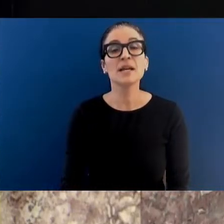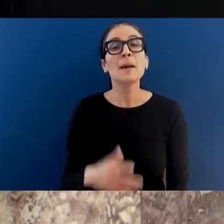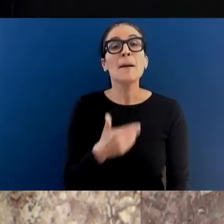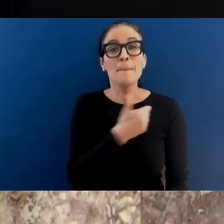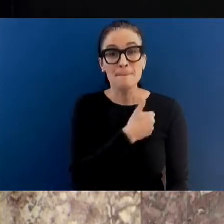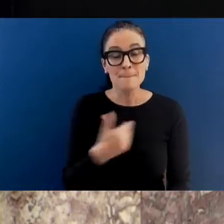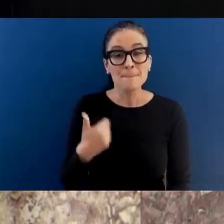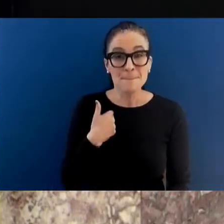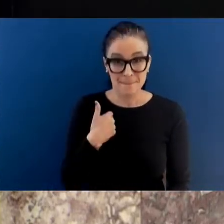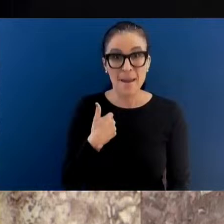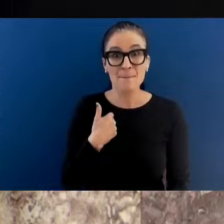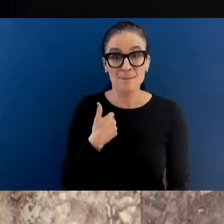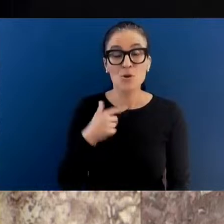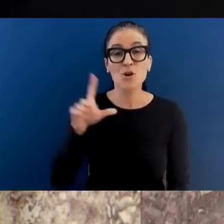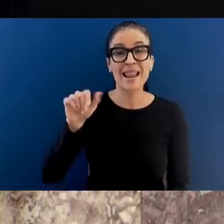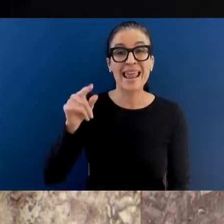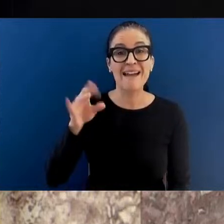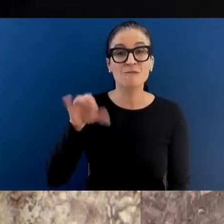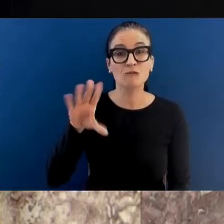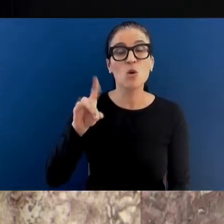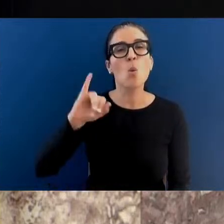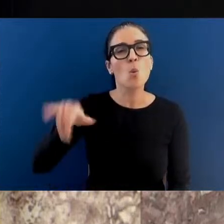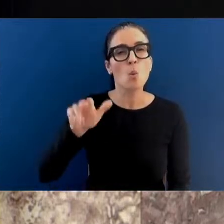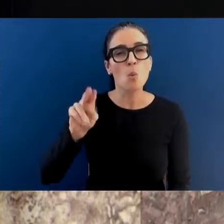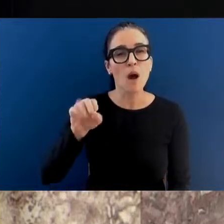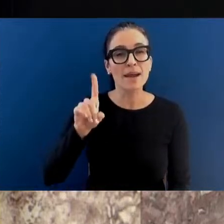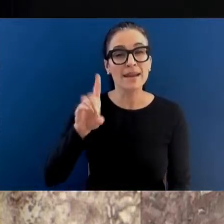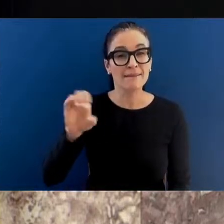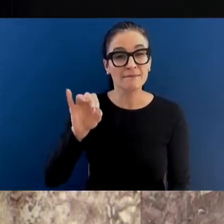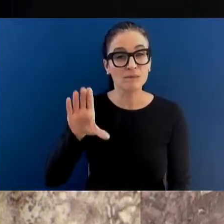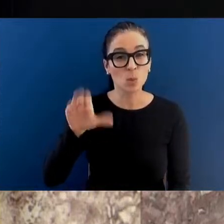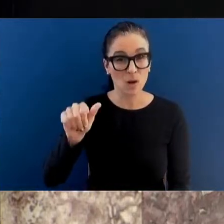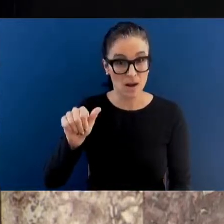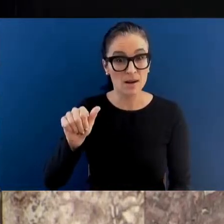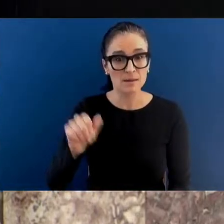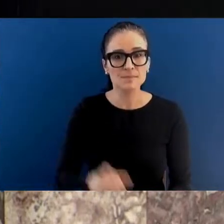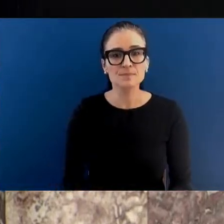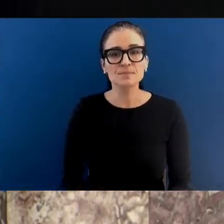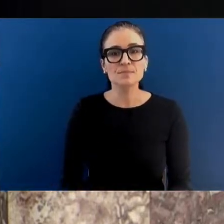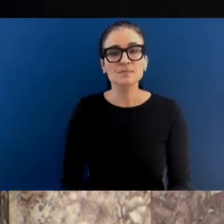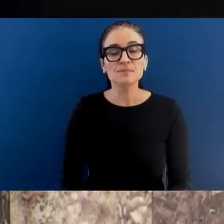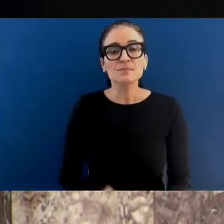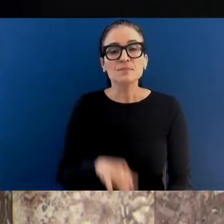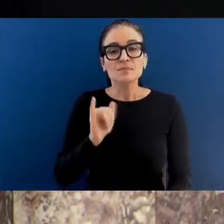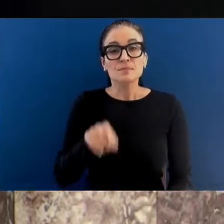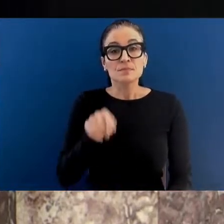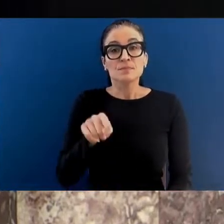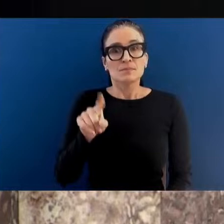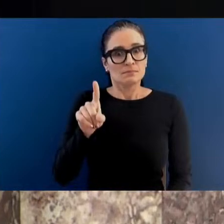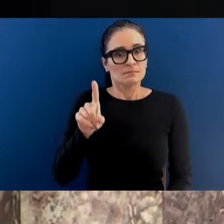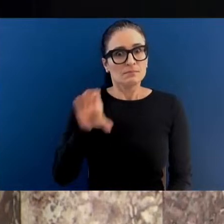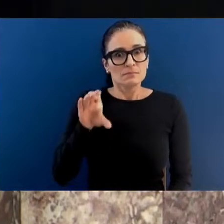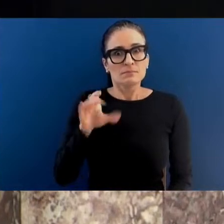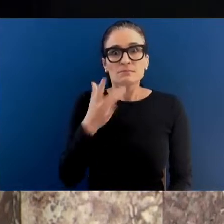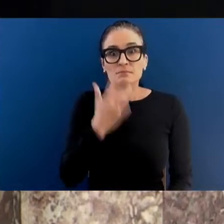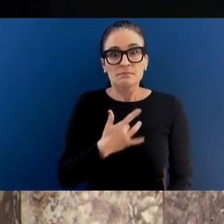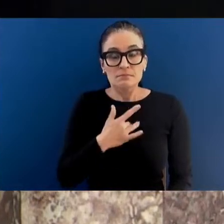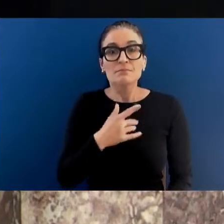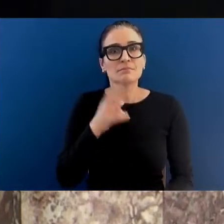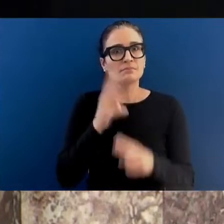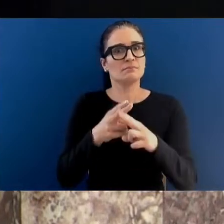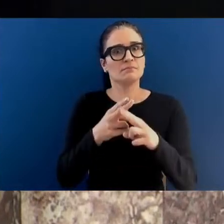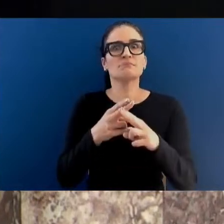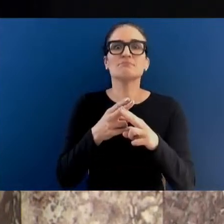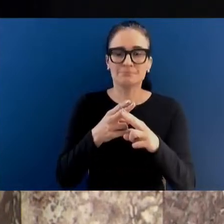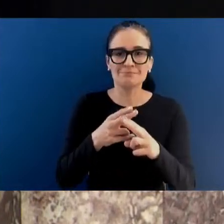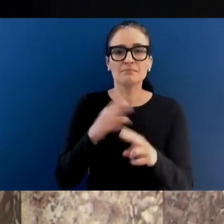a monumental milestone, the 100th birthday of Bob McMinn, affectionately known to me and so many others as Mr. Highlands.